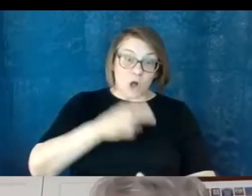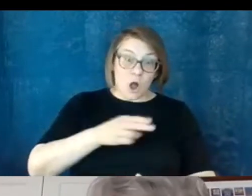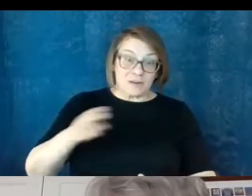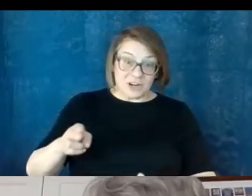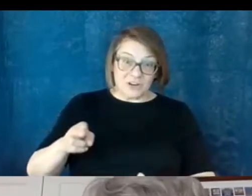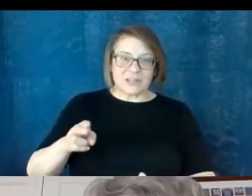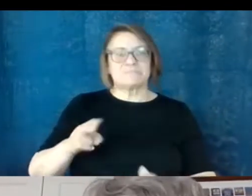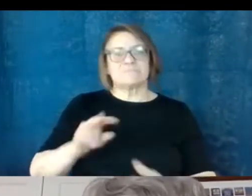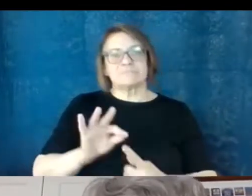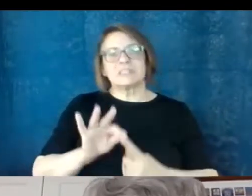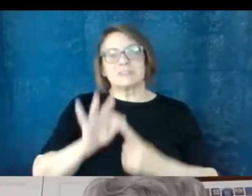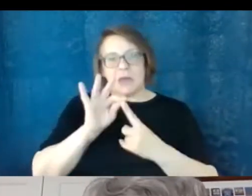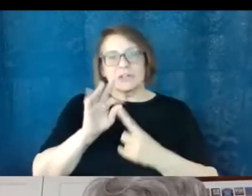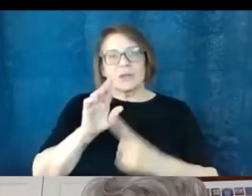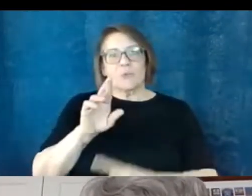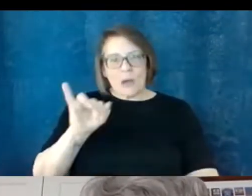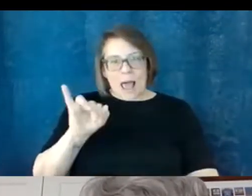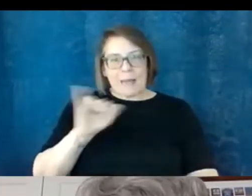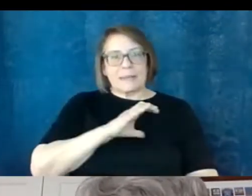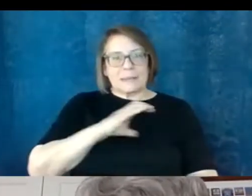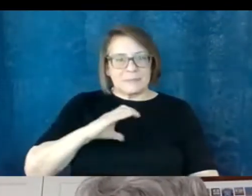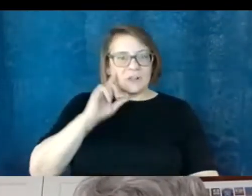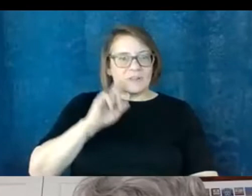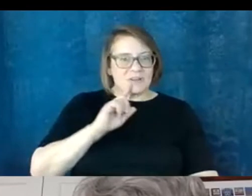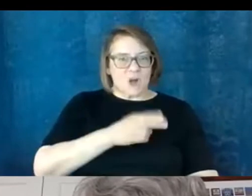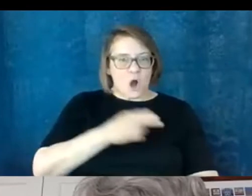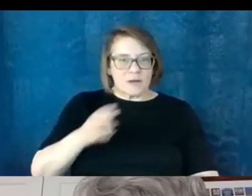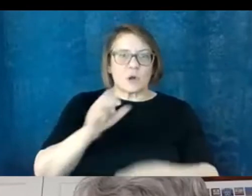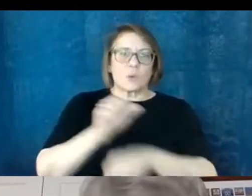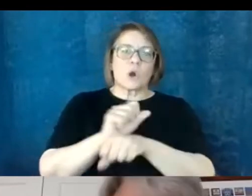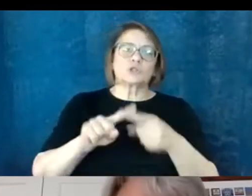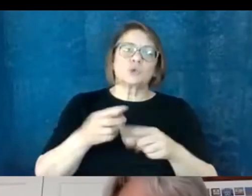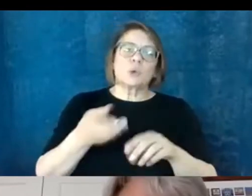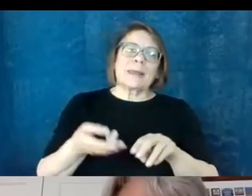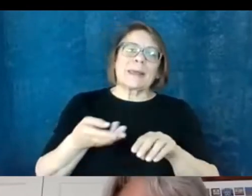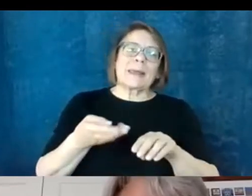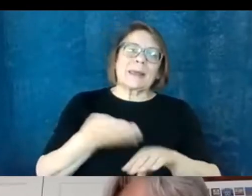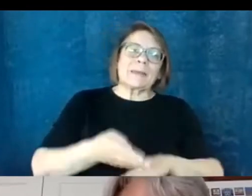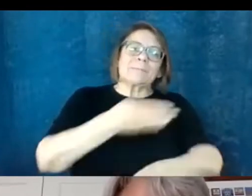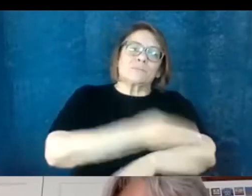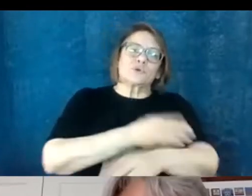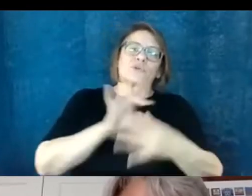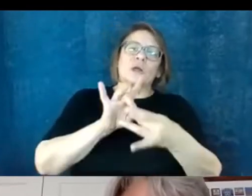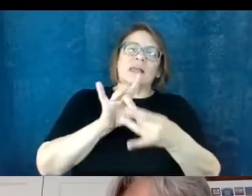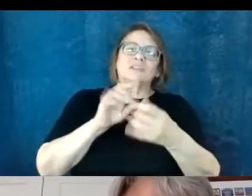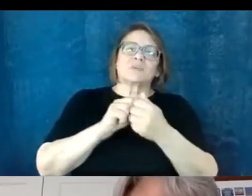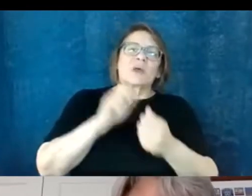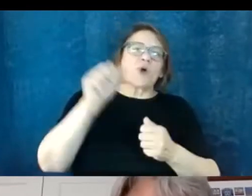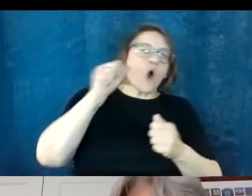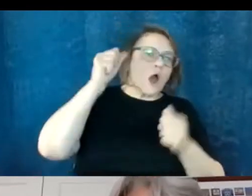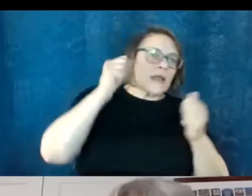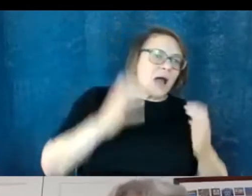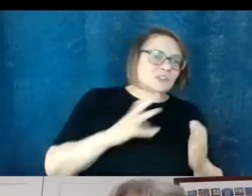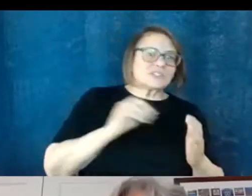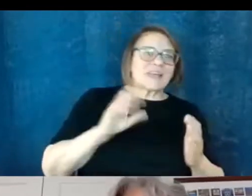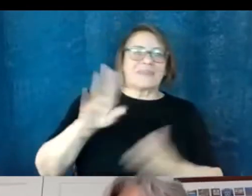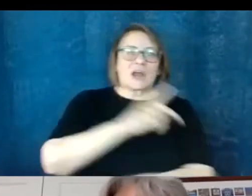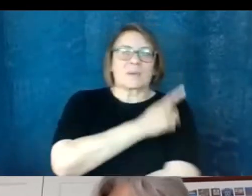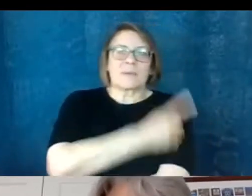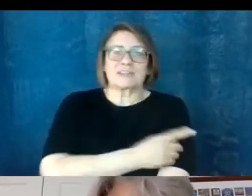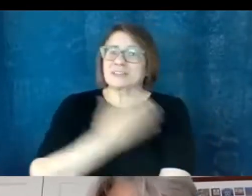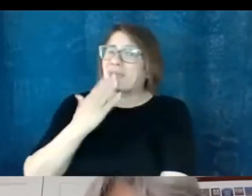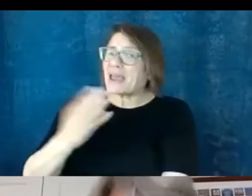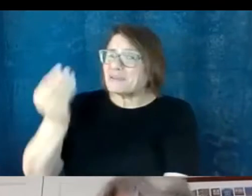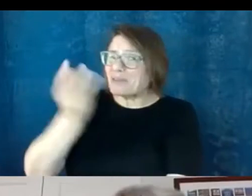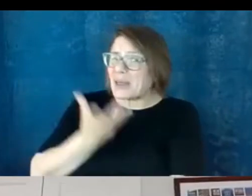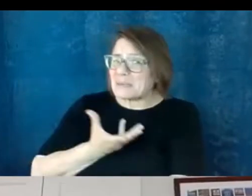Hard of Hearing, work to improve the relationship with audiologists and their patients? Thank you. Oh, I'm no sorry problem. to interrupt